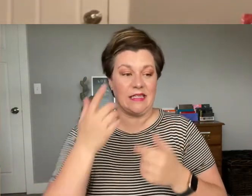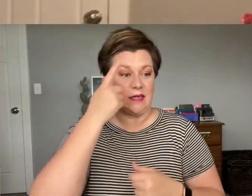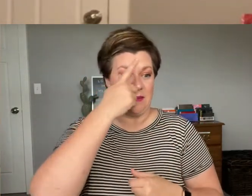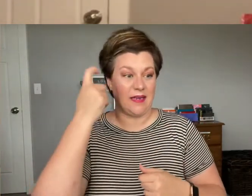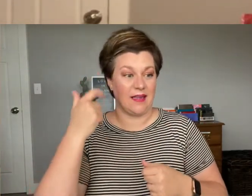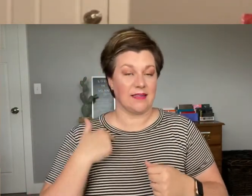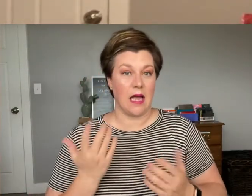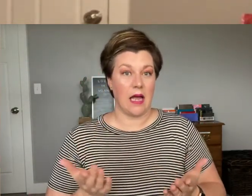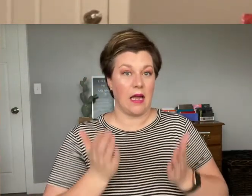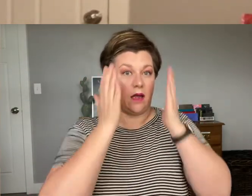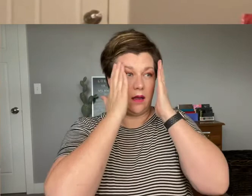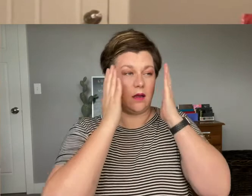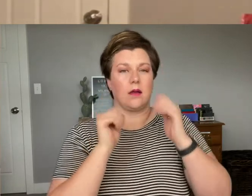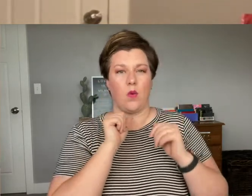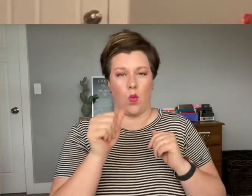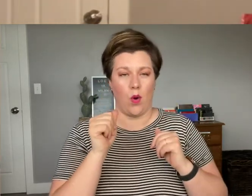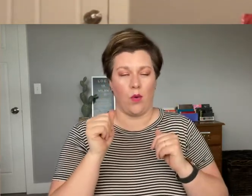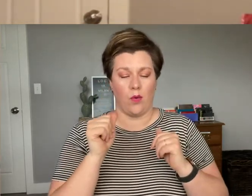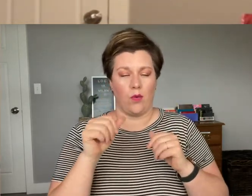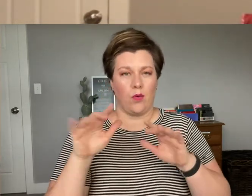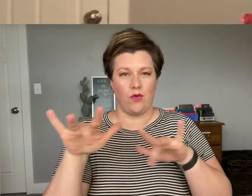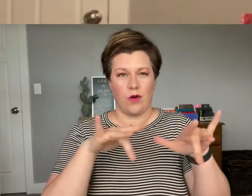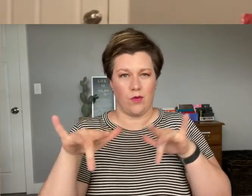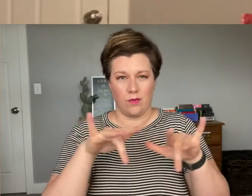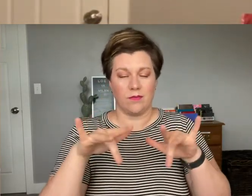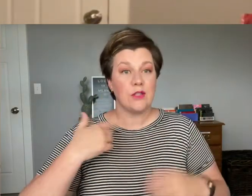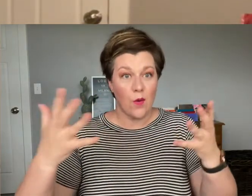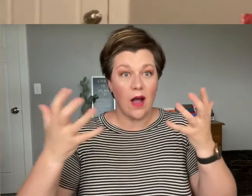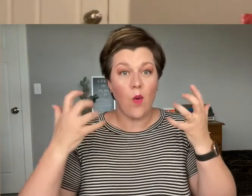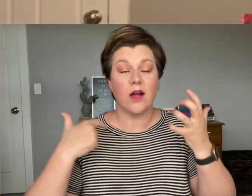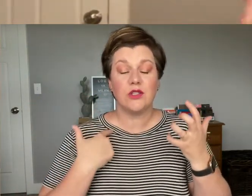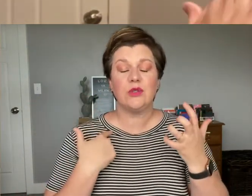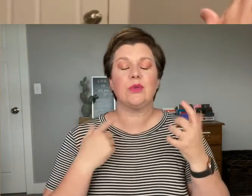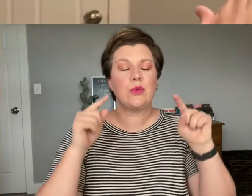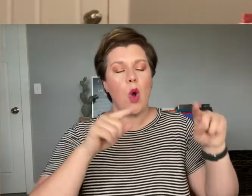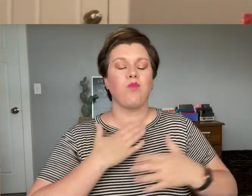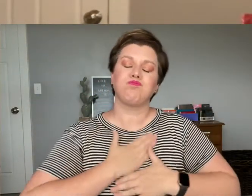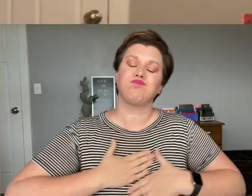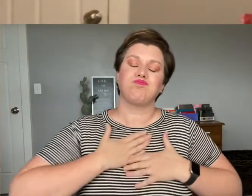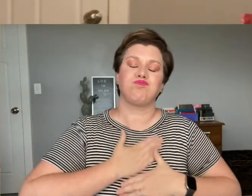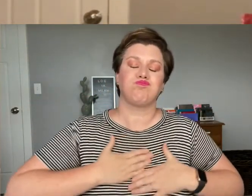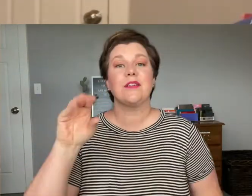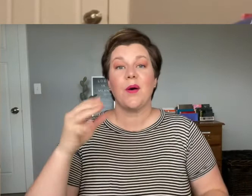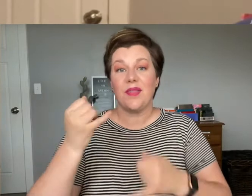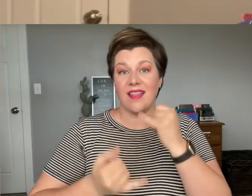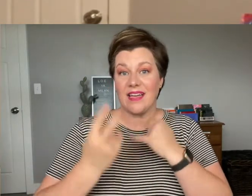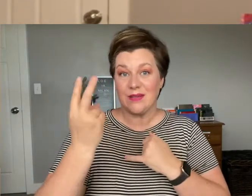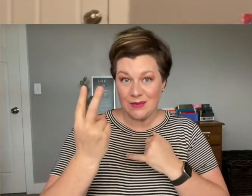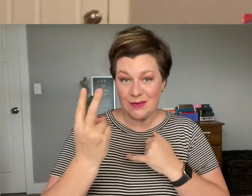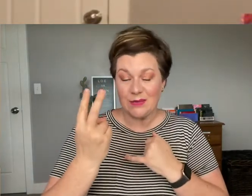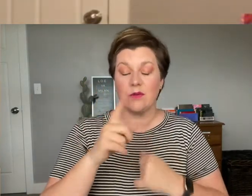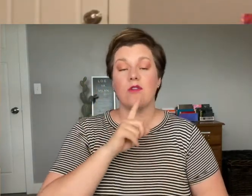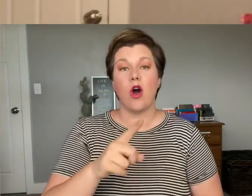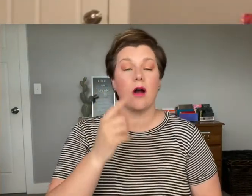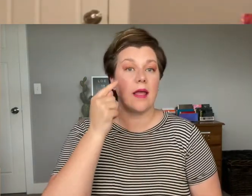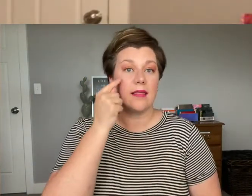because I'm not gonna be recording those because I wanna go and luxuriate in these skin masks. The last two